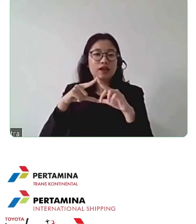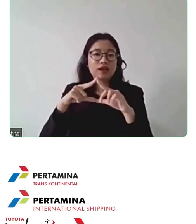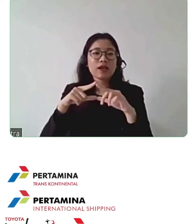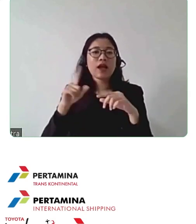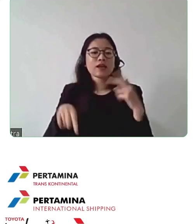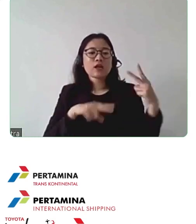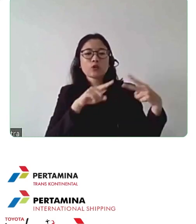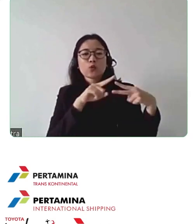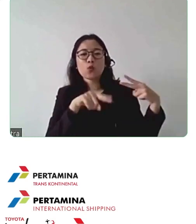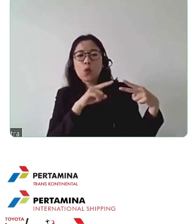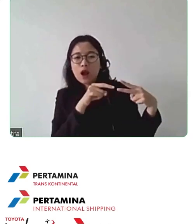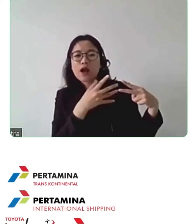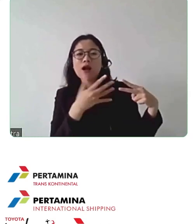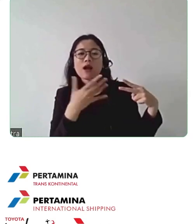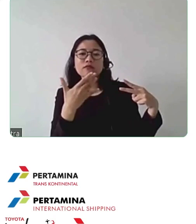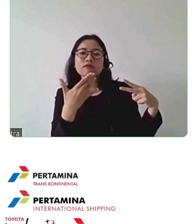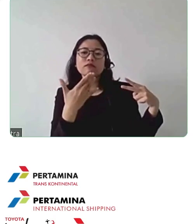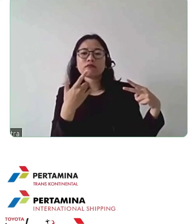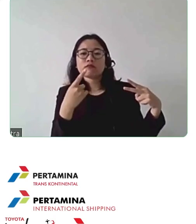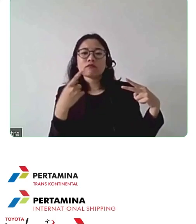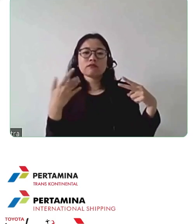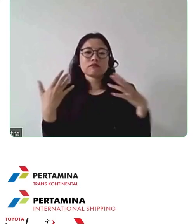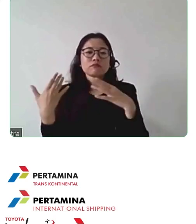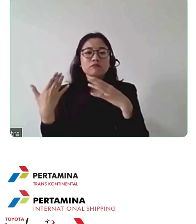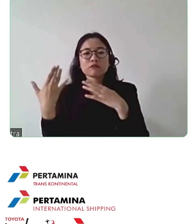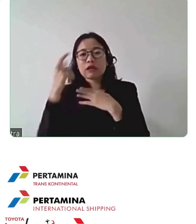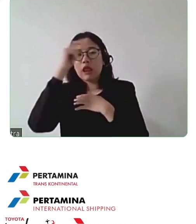in environmental health and sanitation technology.